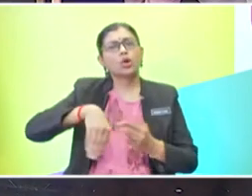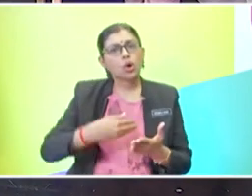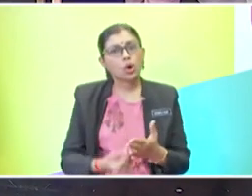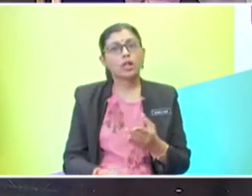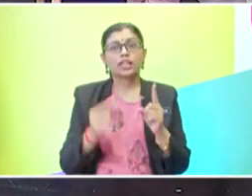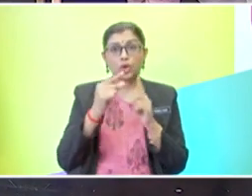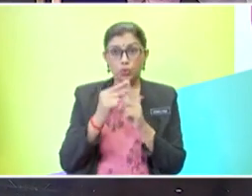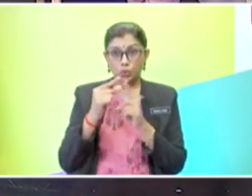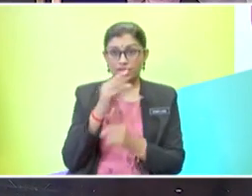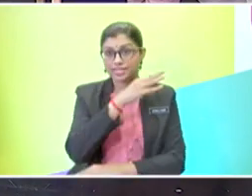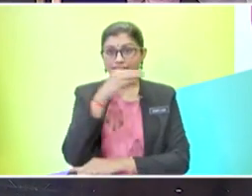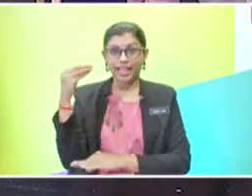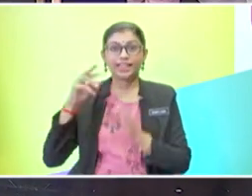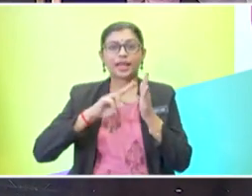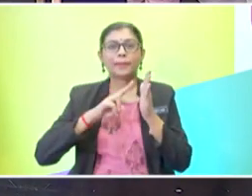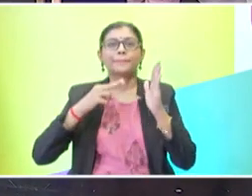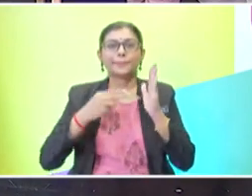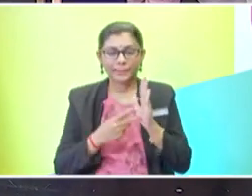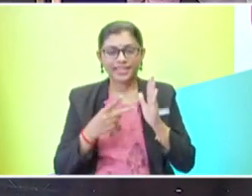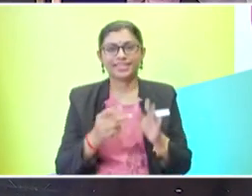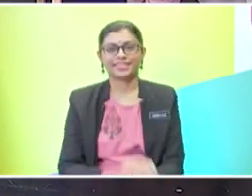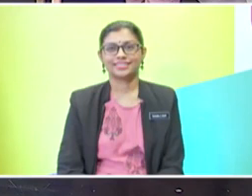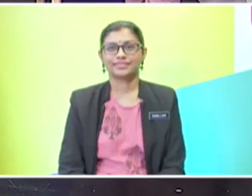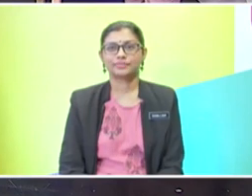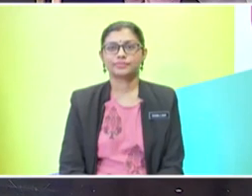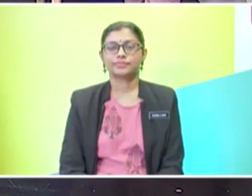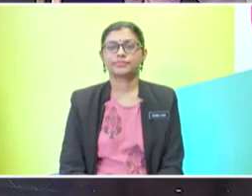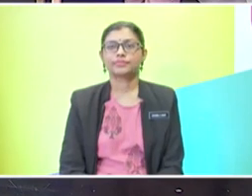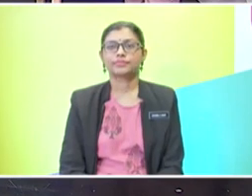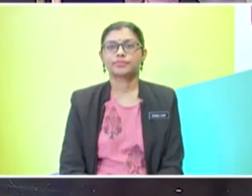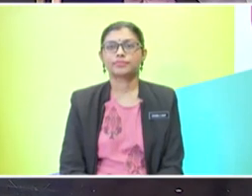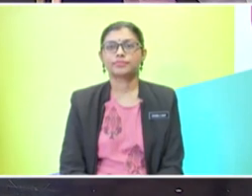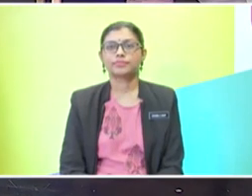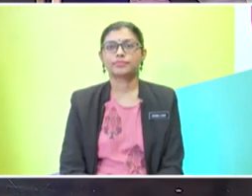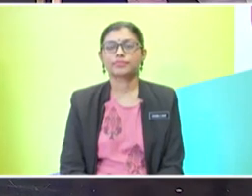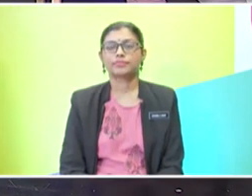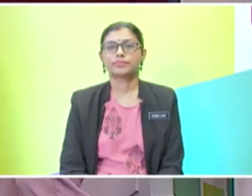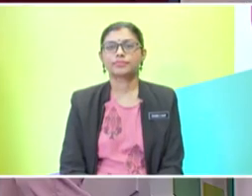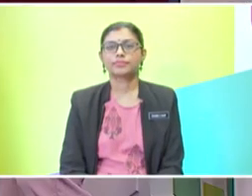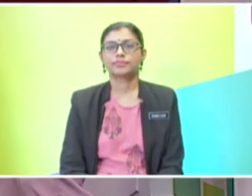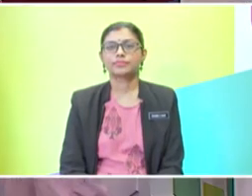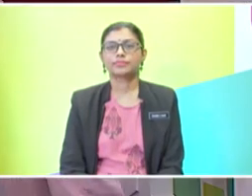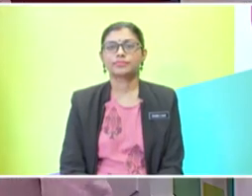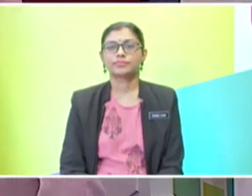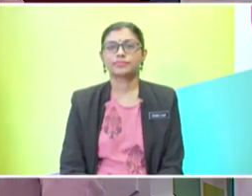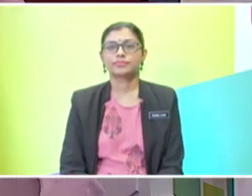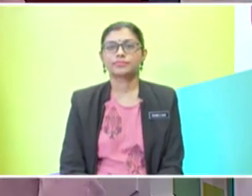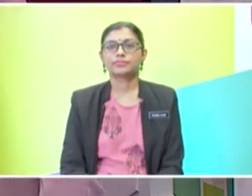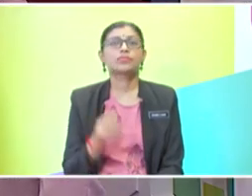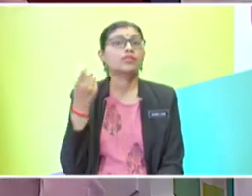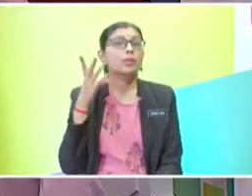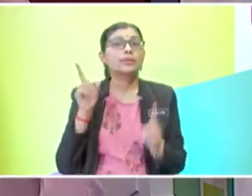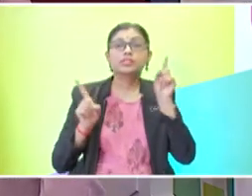the financial terms that we learned today, we teacher introduced to you today. All right. So because I've answered all correctly, how many stars do I